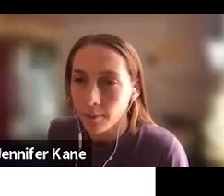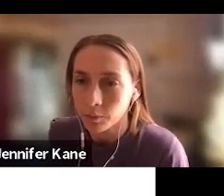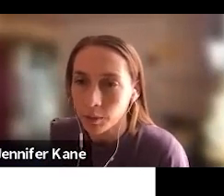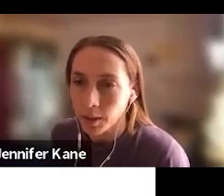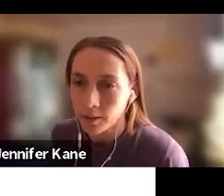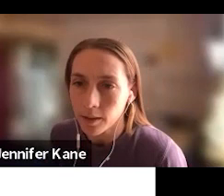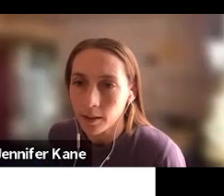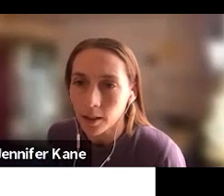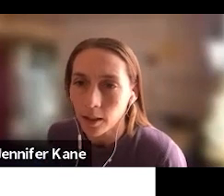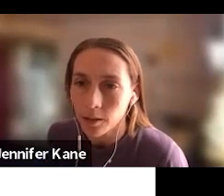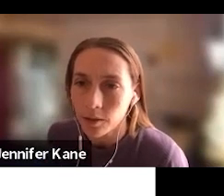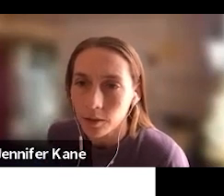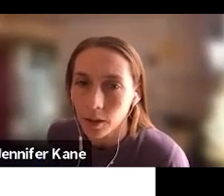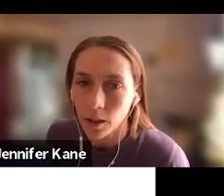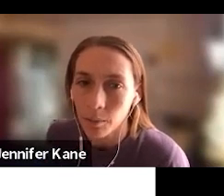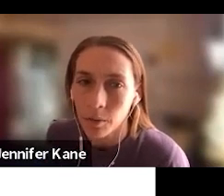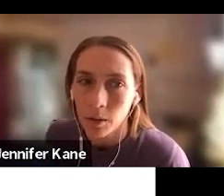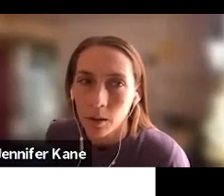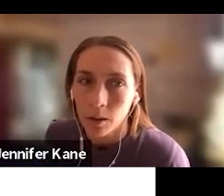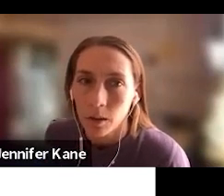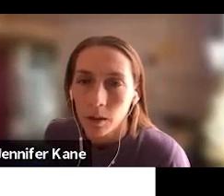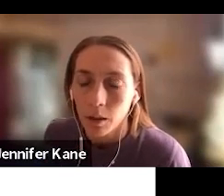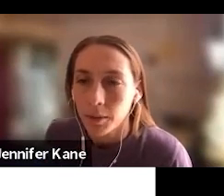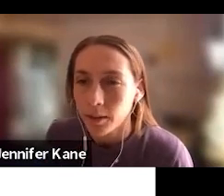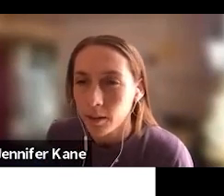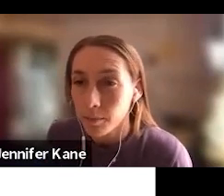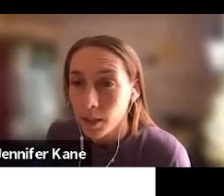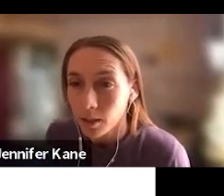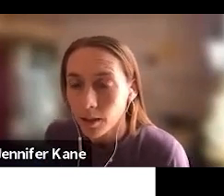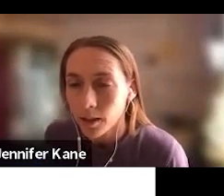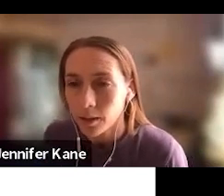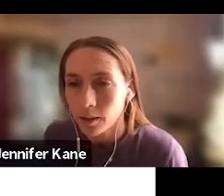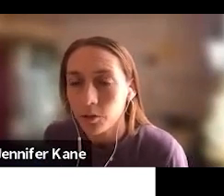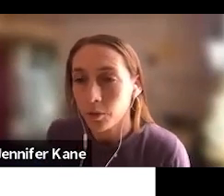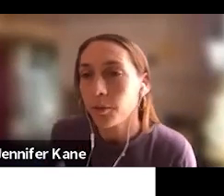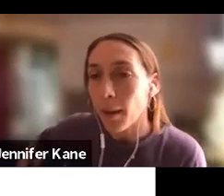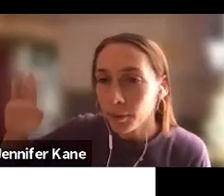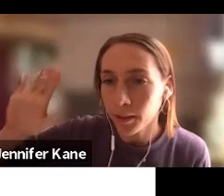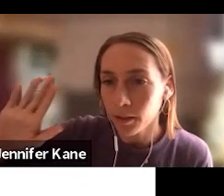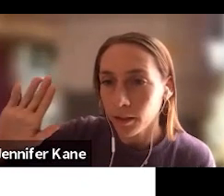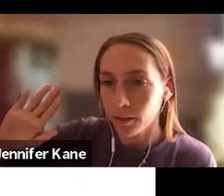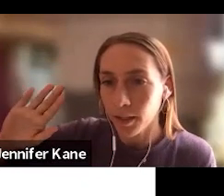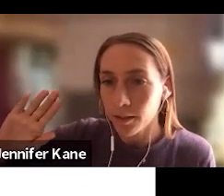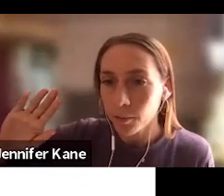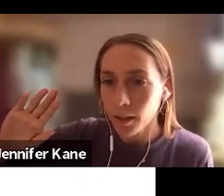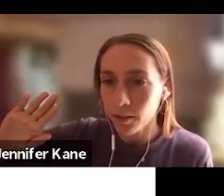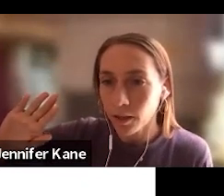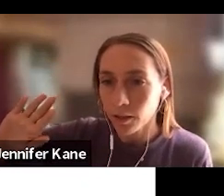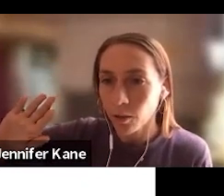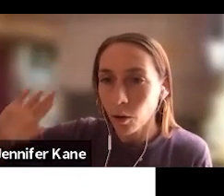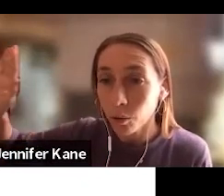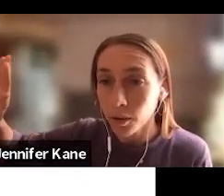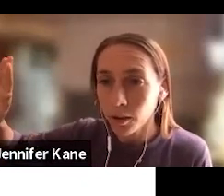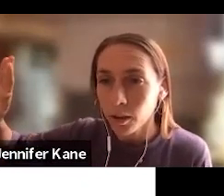just from having reread the state guidelines. But that doesn't mean that, so the applicant needs to be